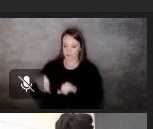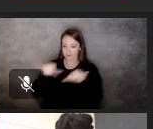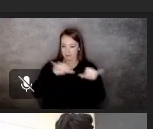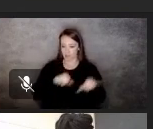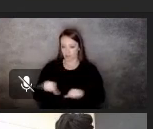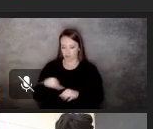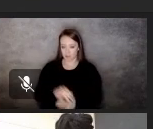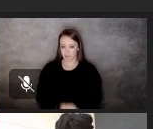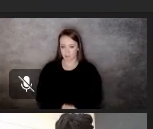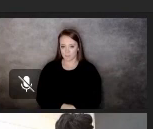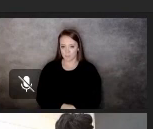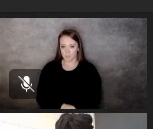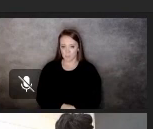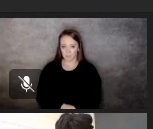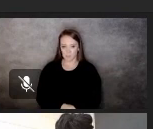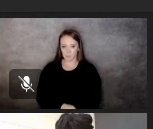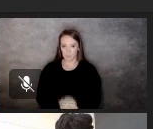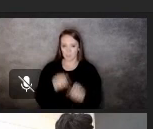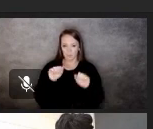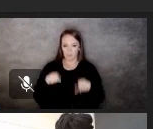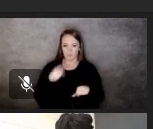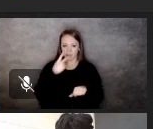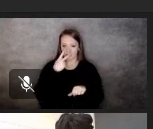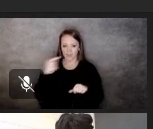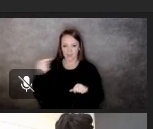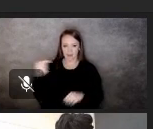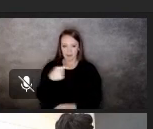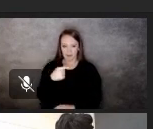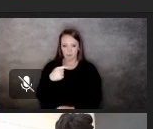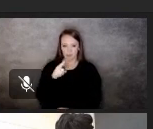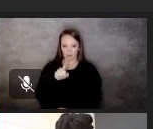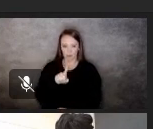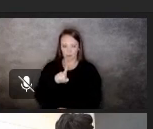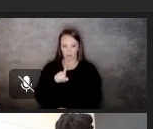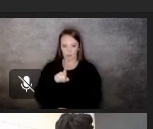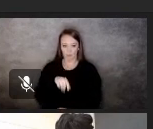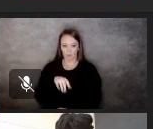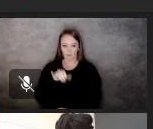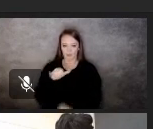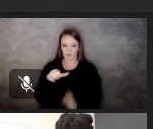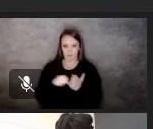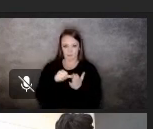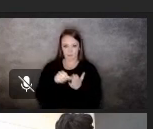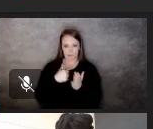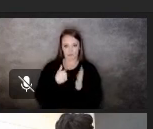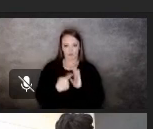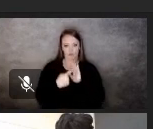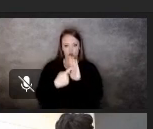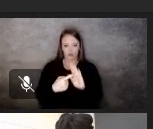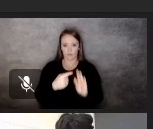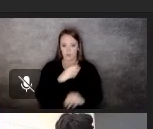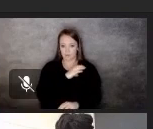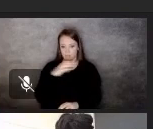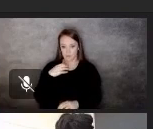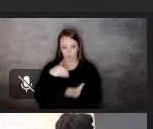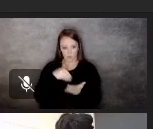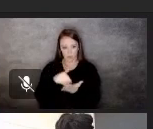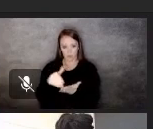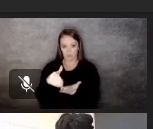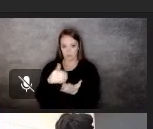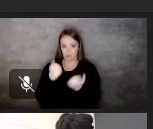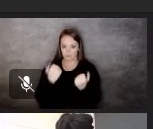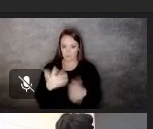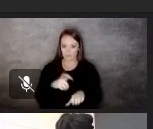And you can see the little arrow there. This is a page that I show to the committee frequently because there are a lot of times where it's like, okay, who has the